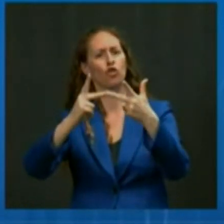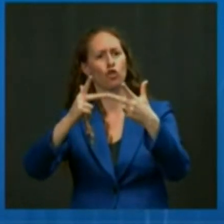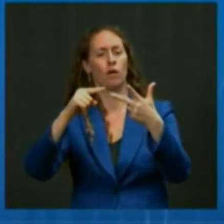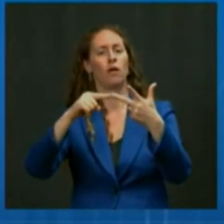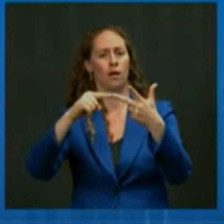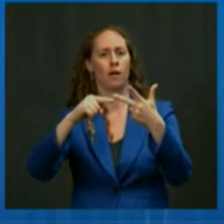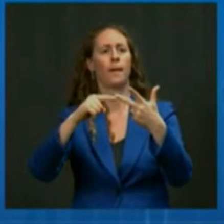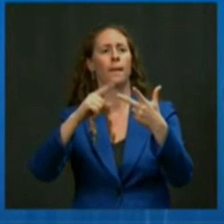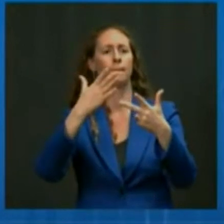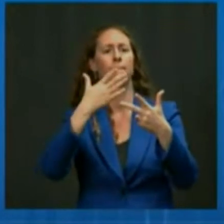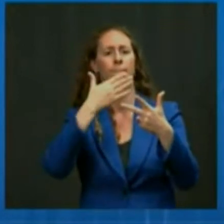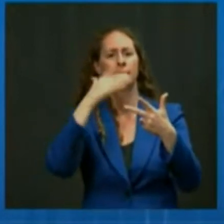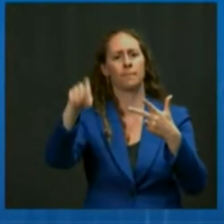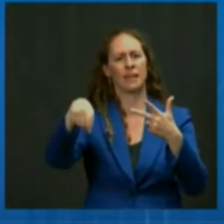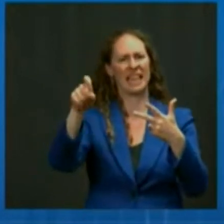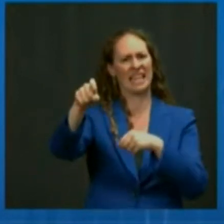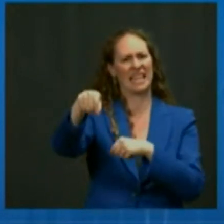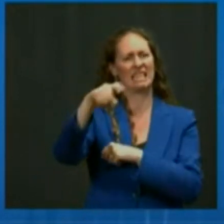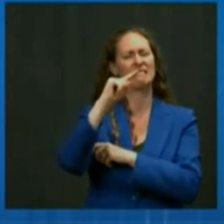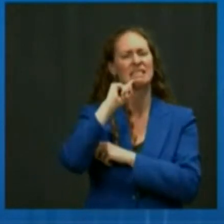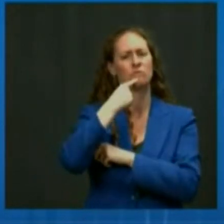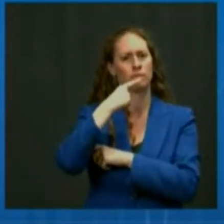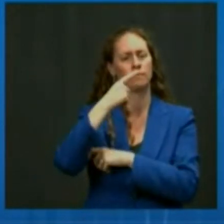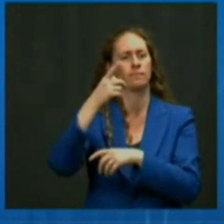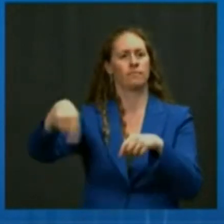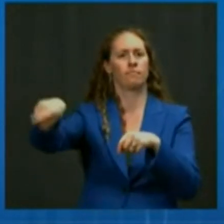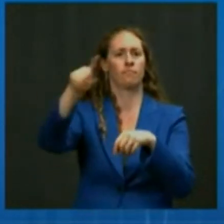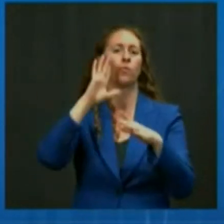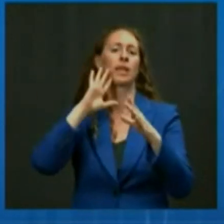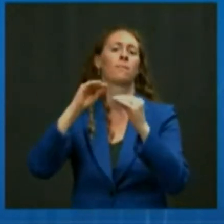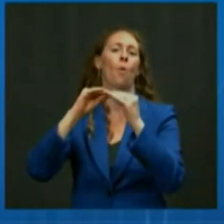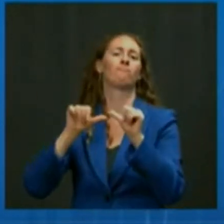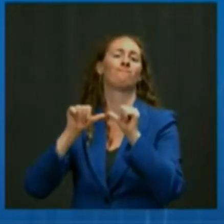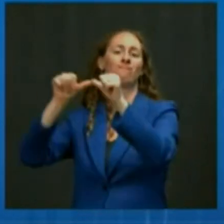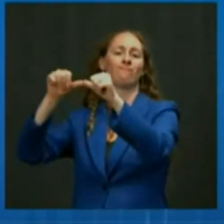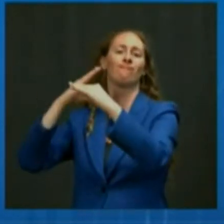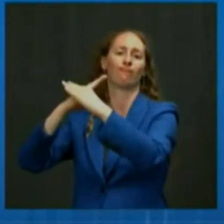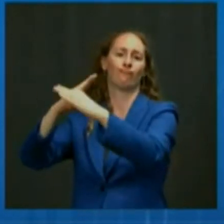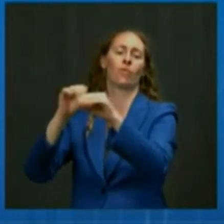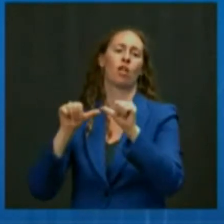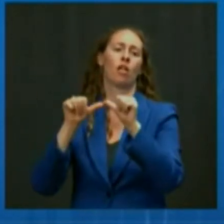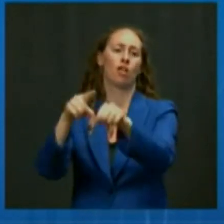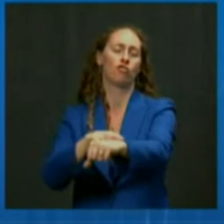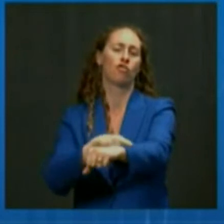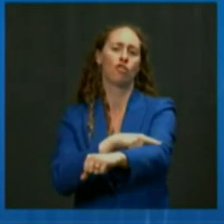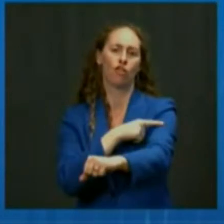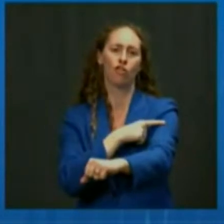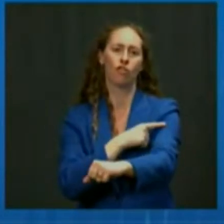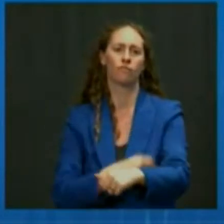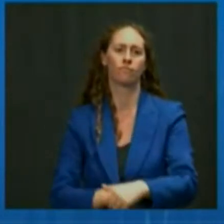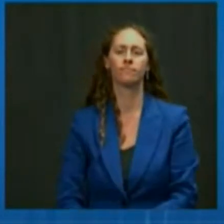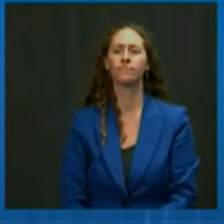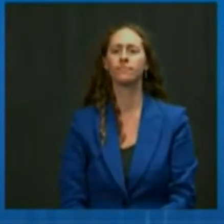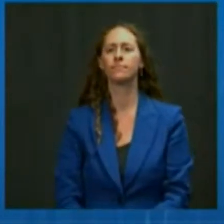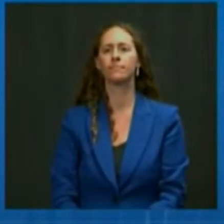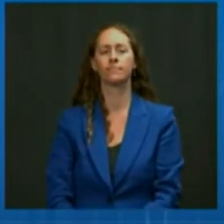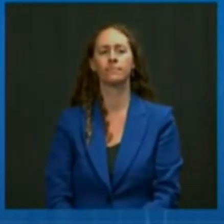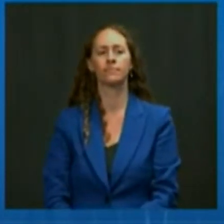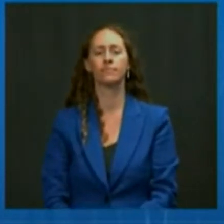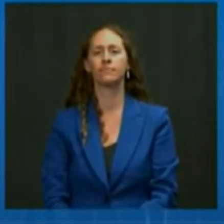the fullest and continual extent of protection that we think people need from the virus. Next question.